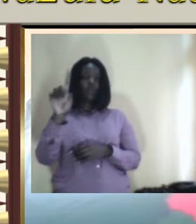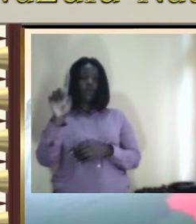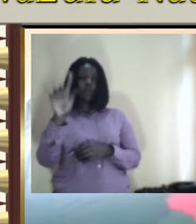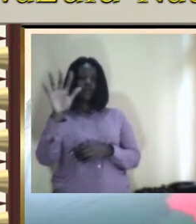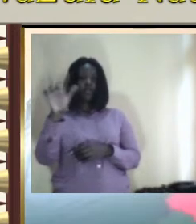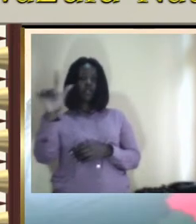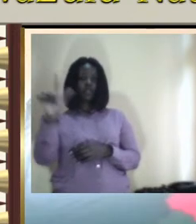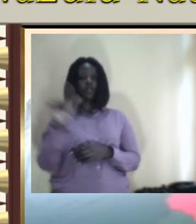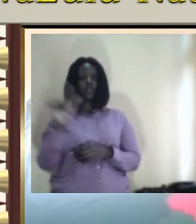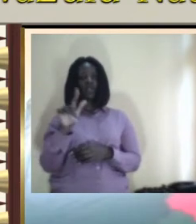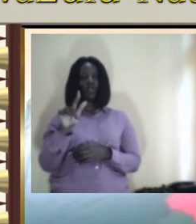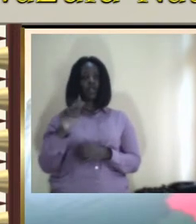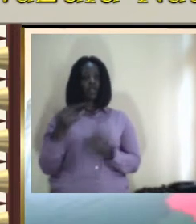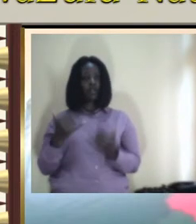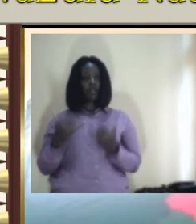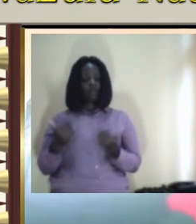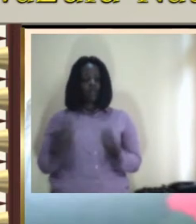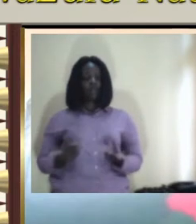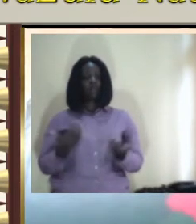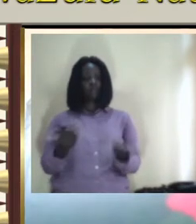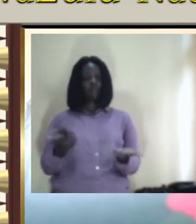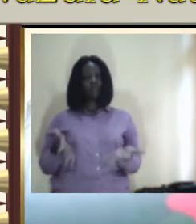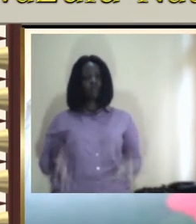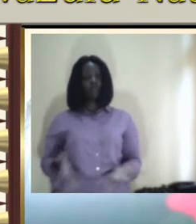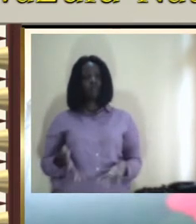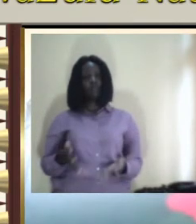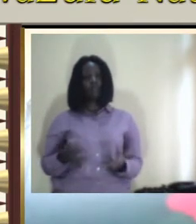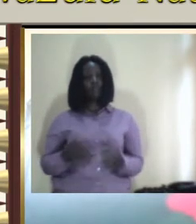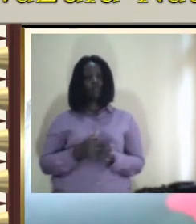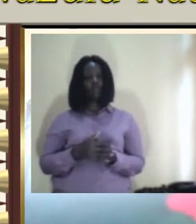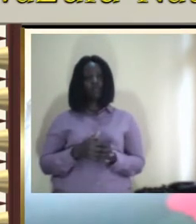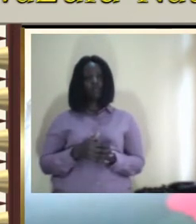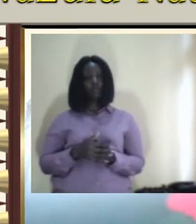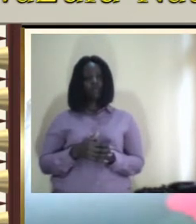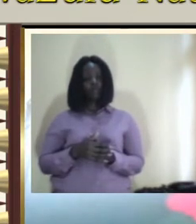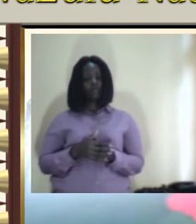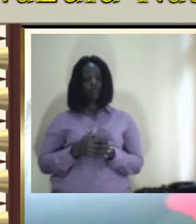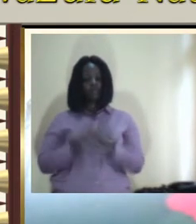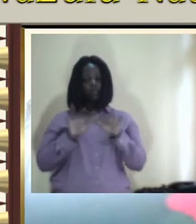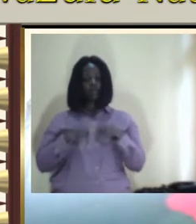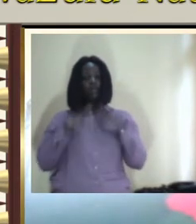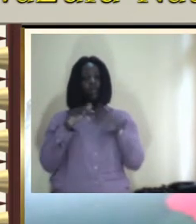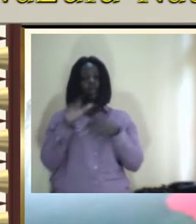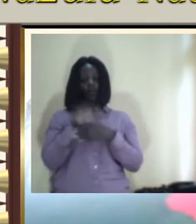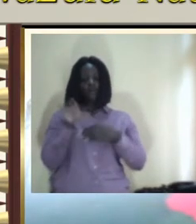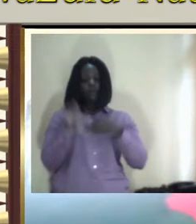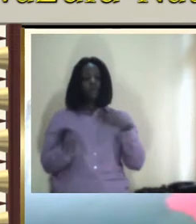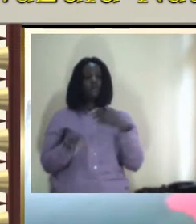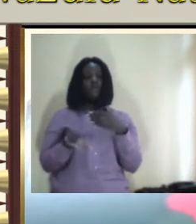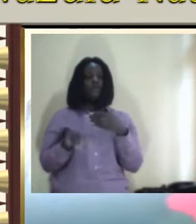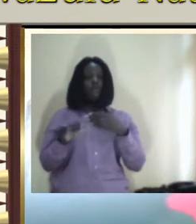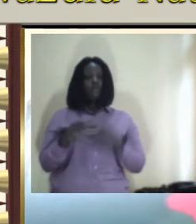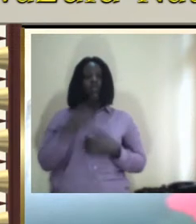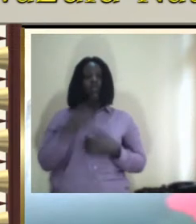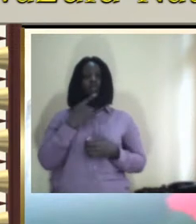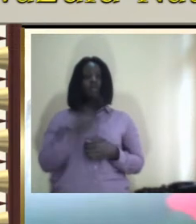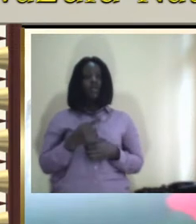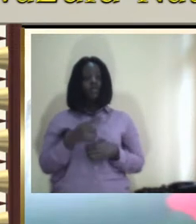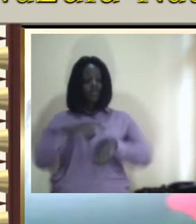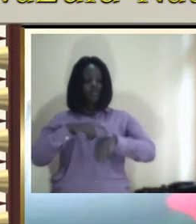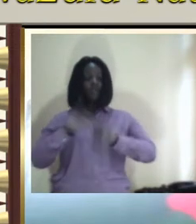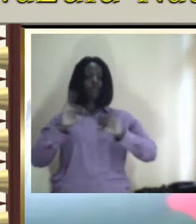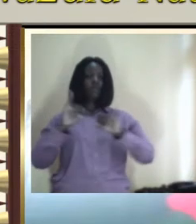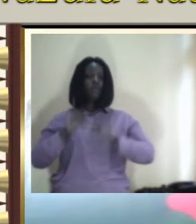2,548,157 rands, as I'm presenting and tabling it before this August House. In conclusion, I wish in these turbulent